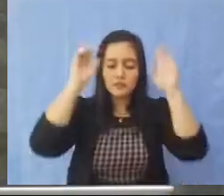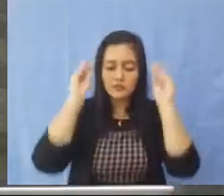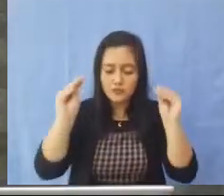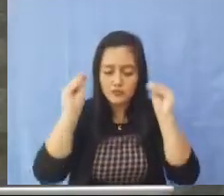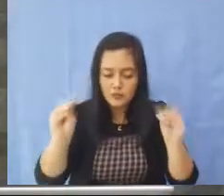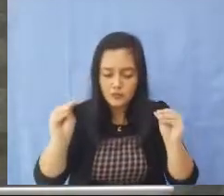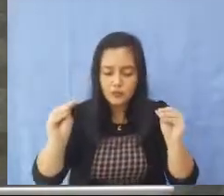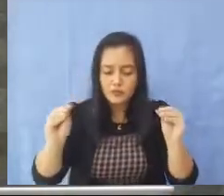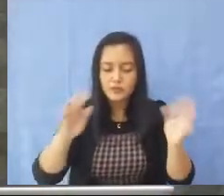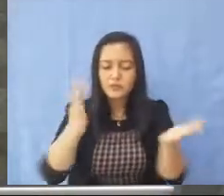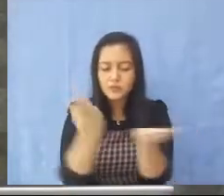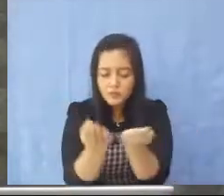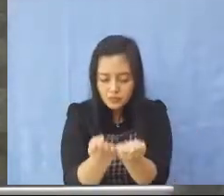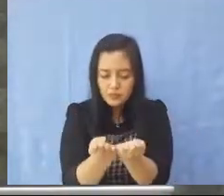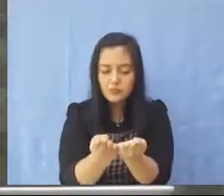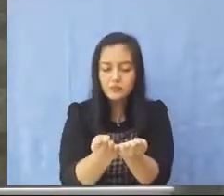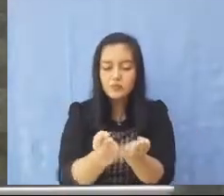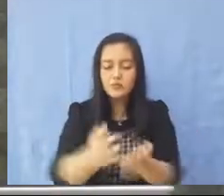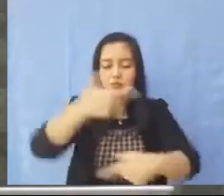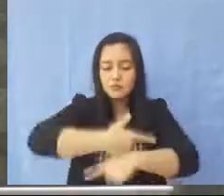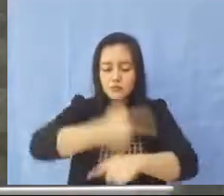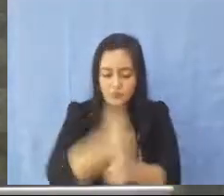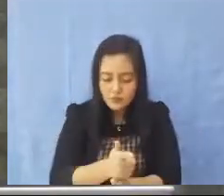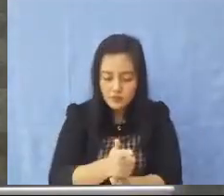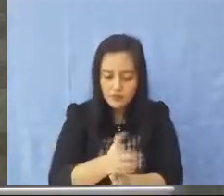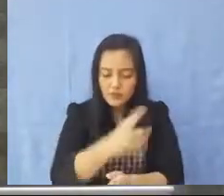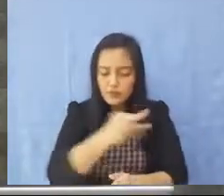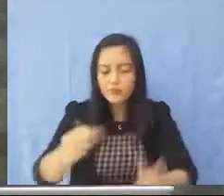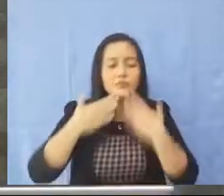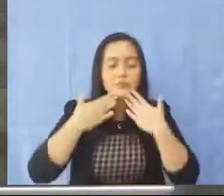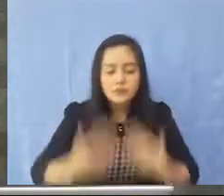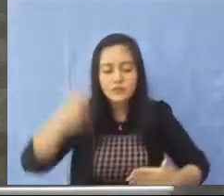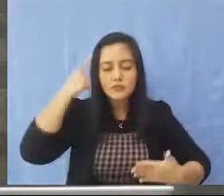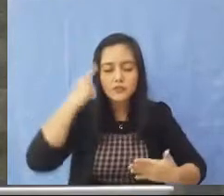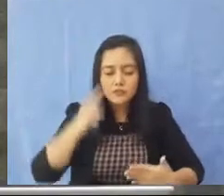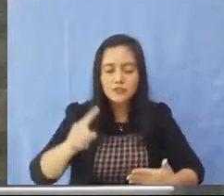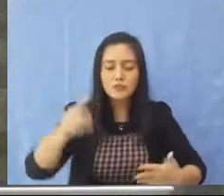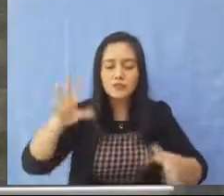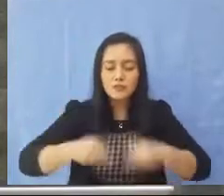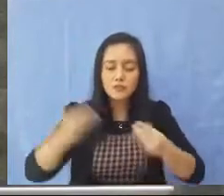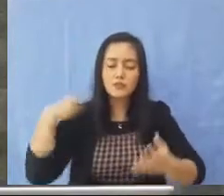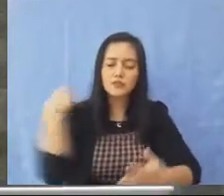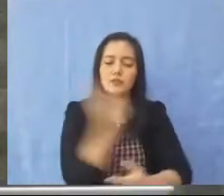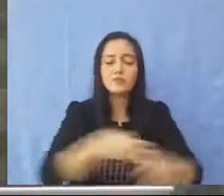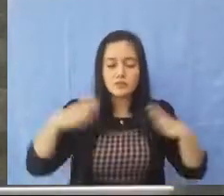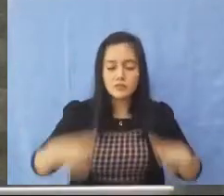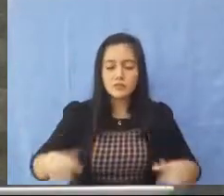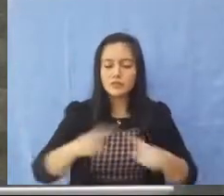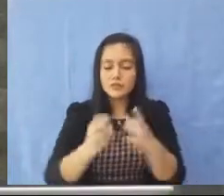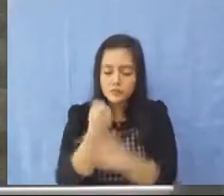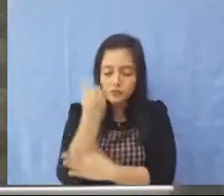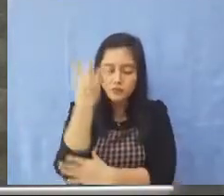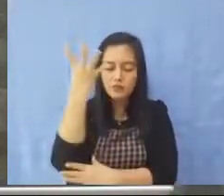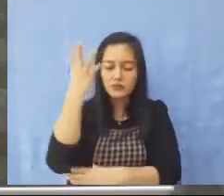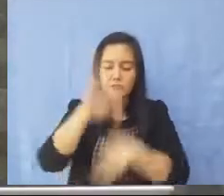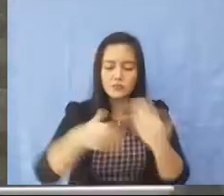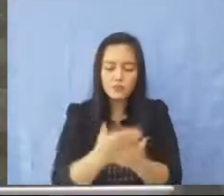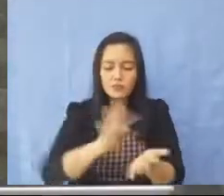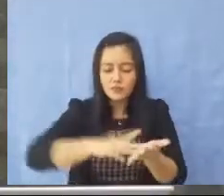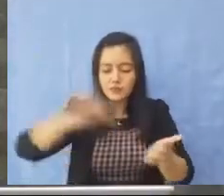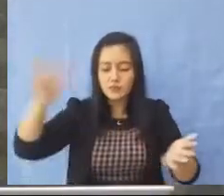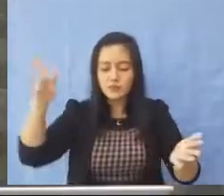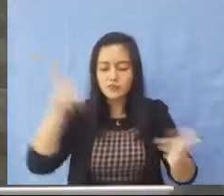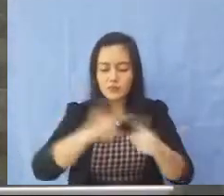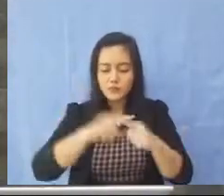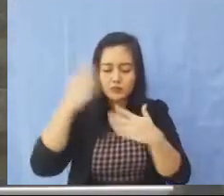once again, O God, thank you for giving us this privilege to learn and the opportunity to grow. All the glory belongs to you, O